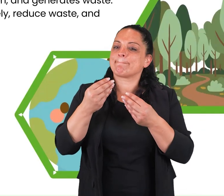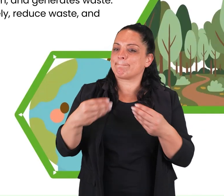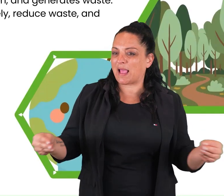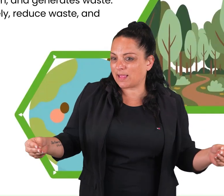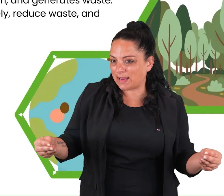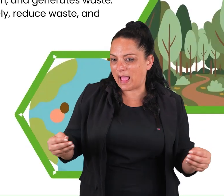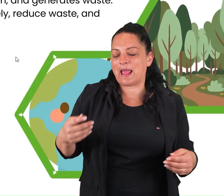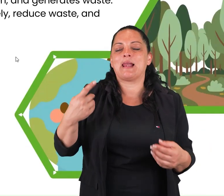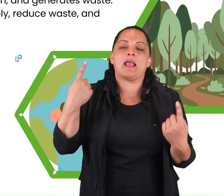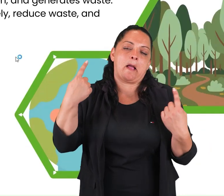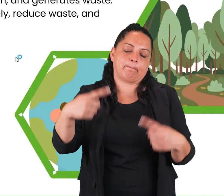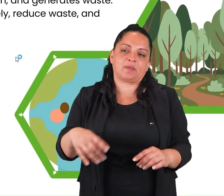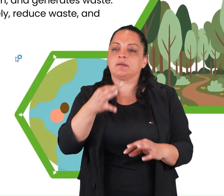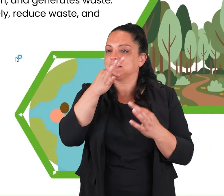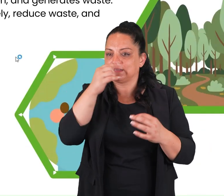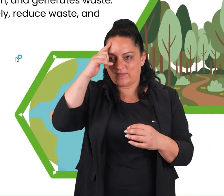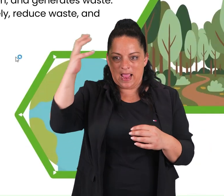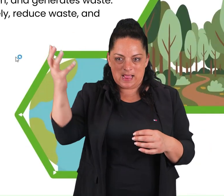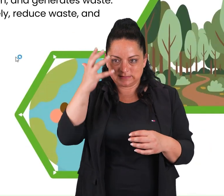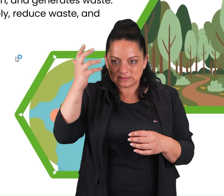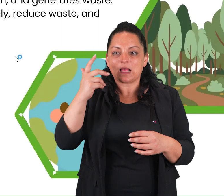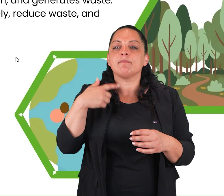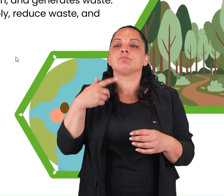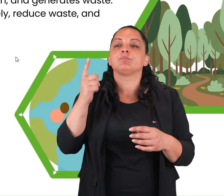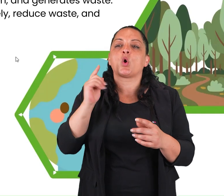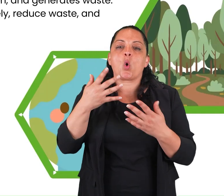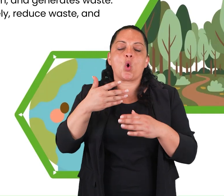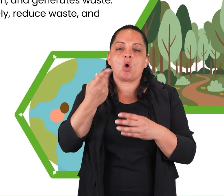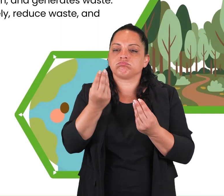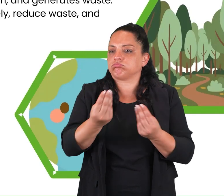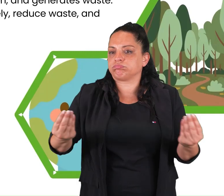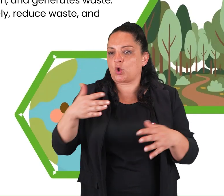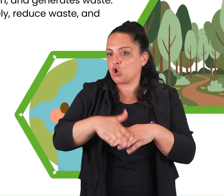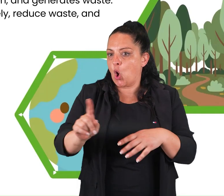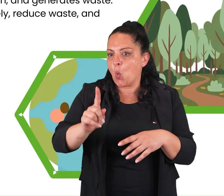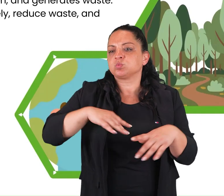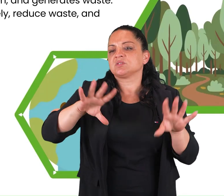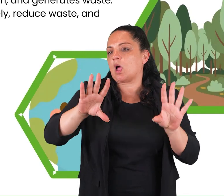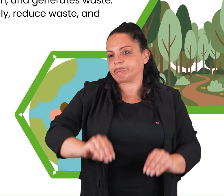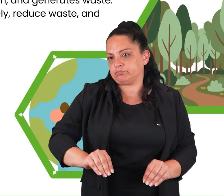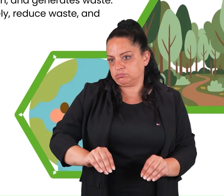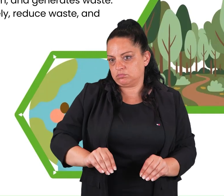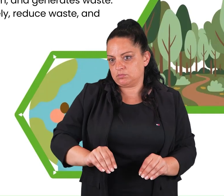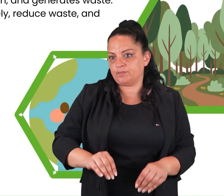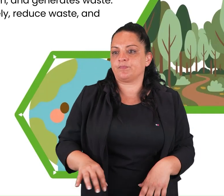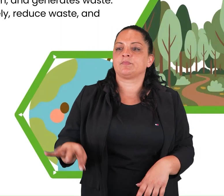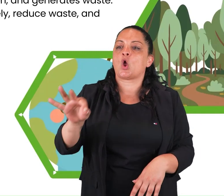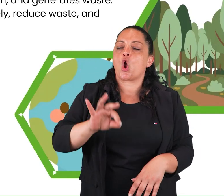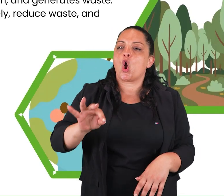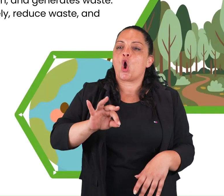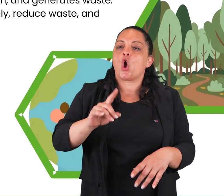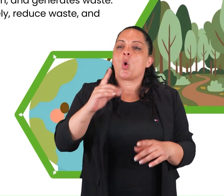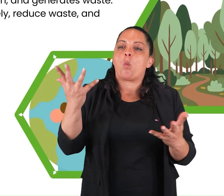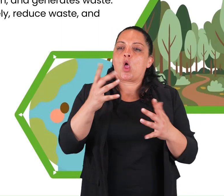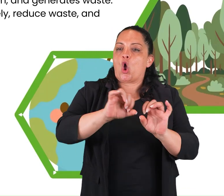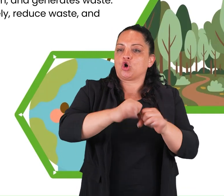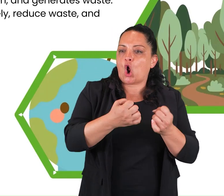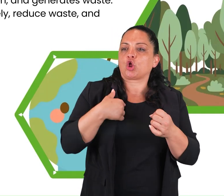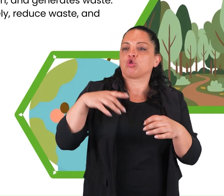for example, turn off devices when we are not using them, fix leaks to save water,